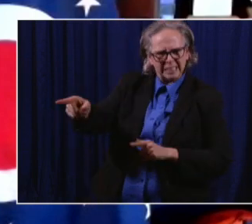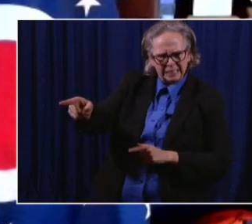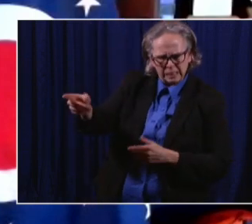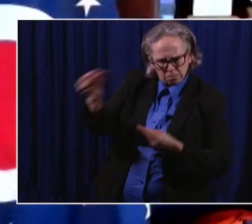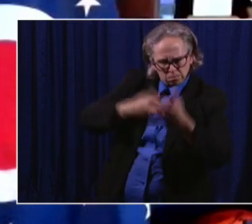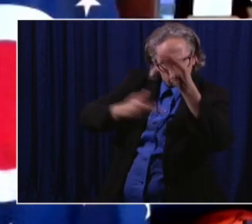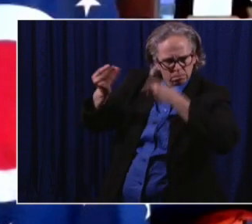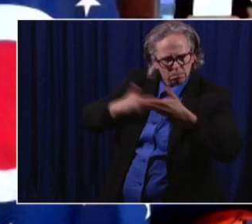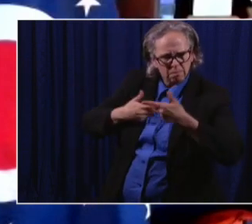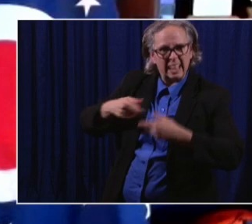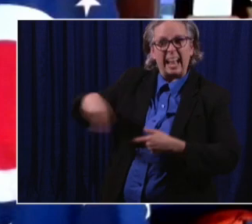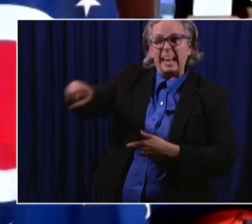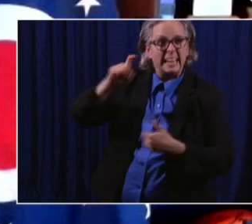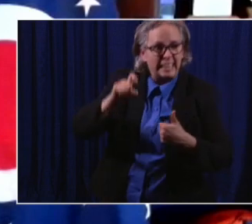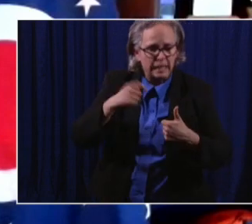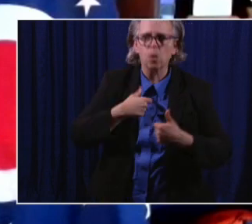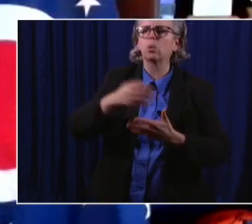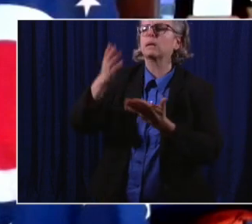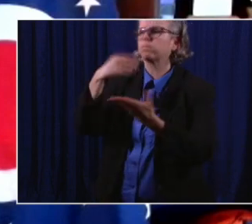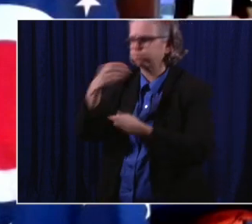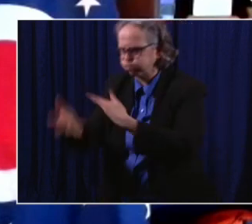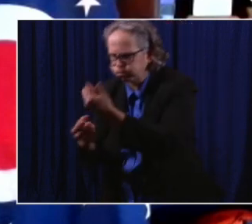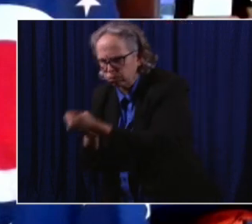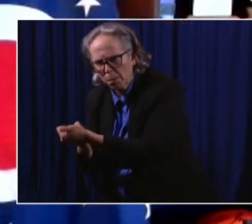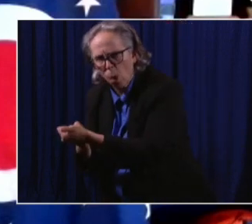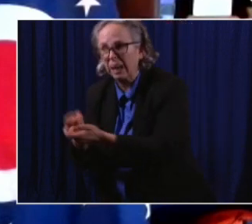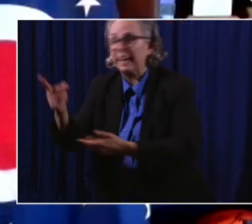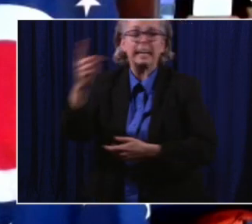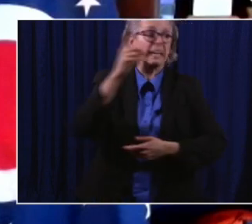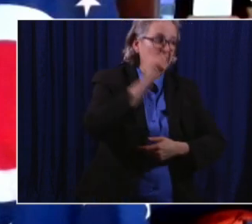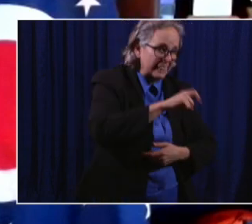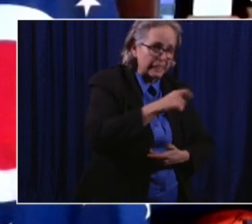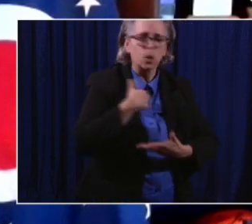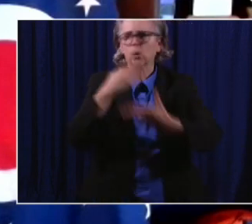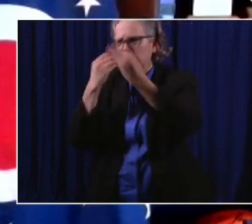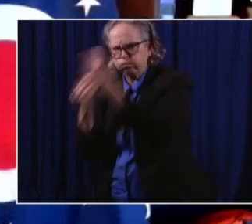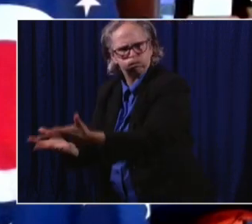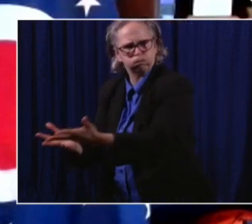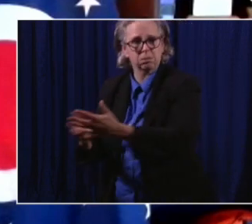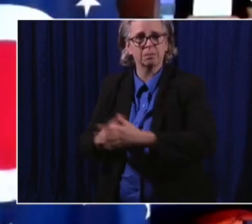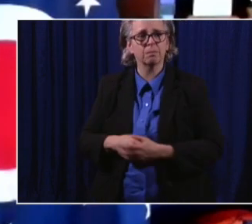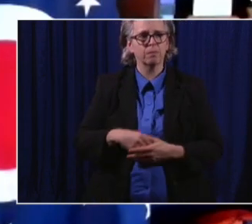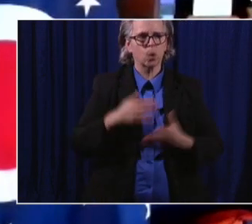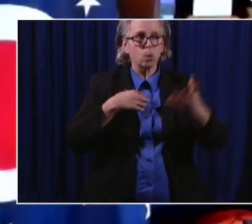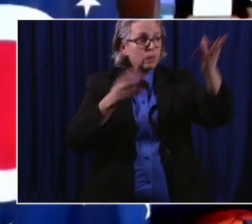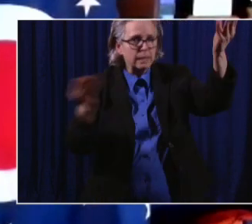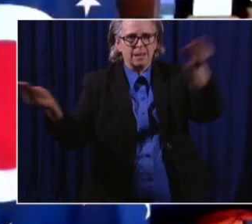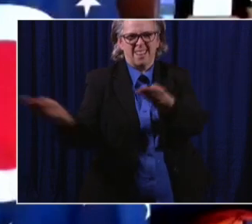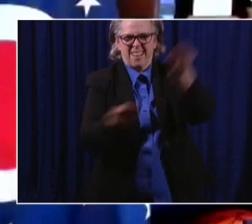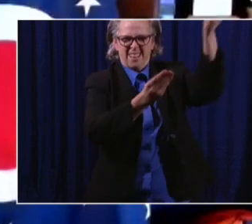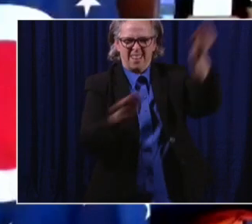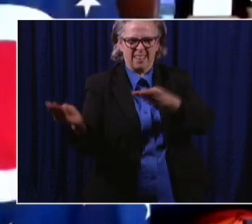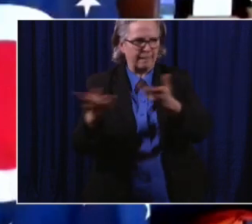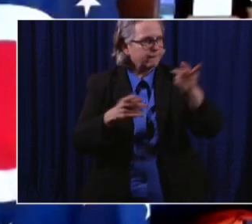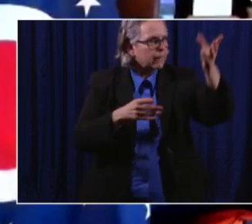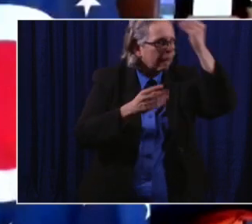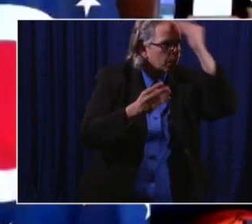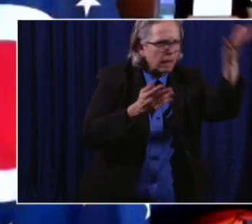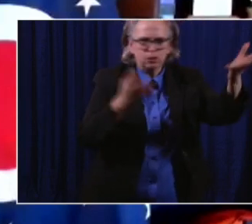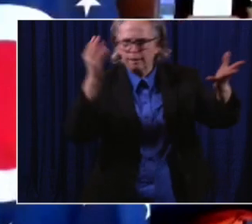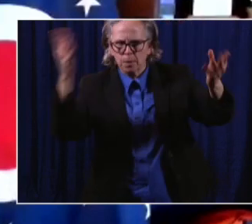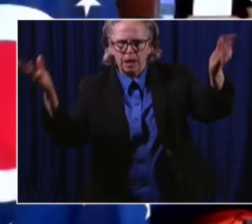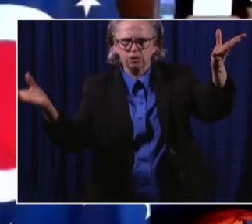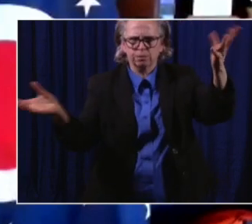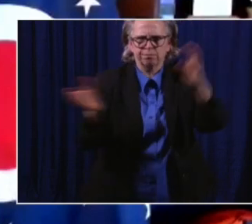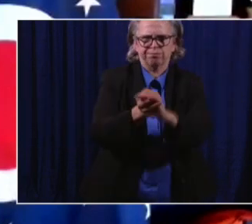in this state, and we have responded by reaching out to try to get those clearances for those experimental treatments